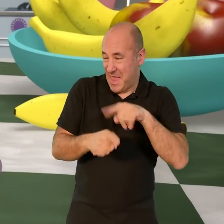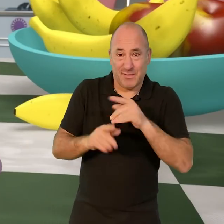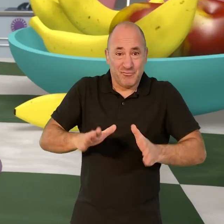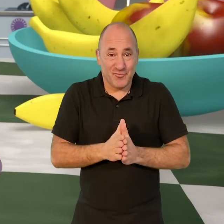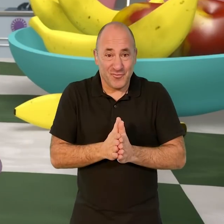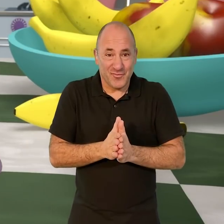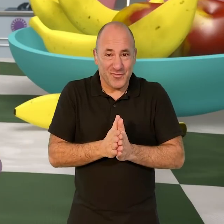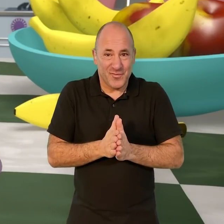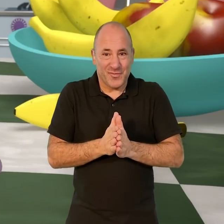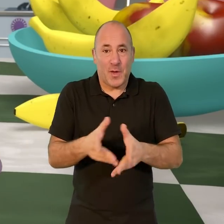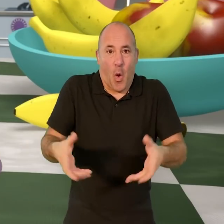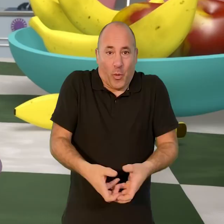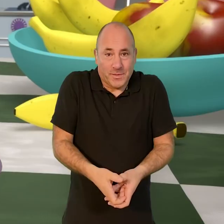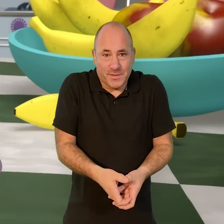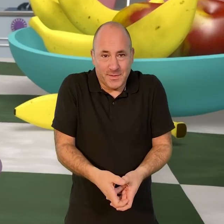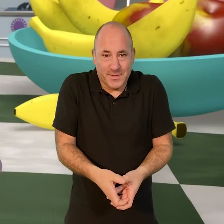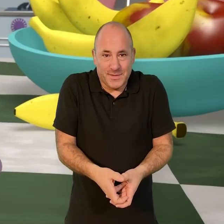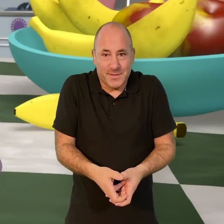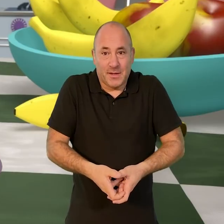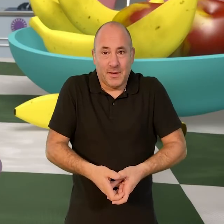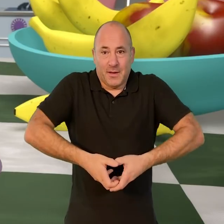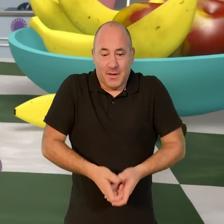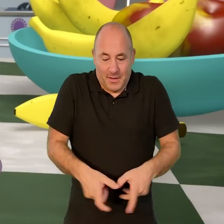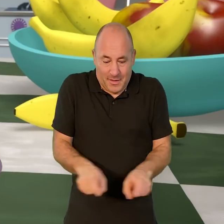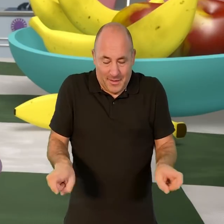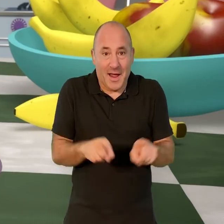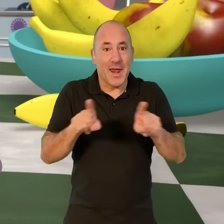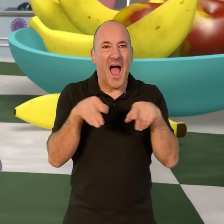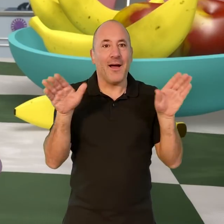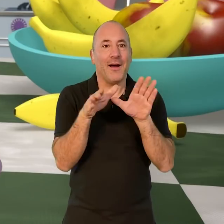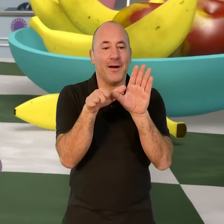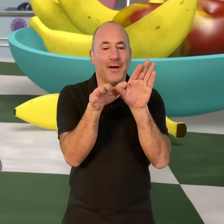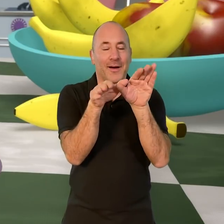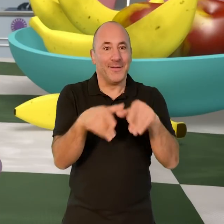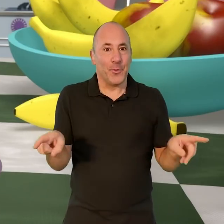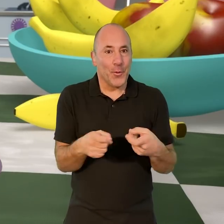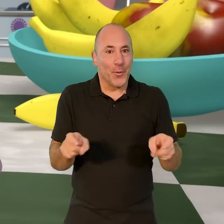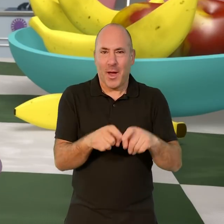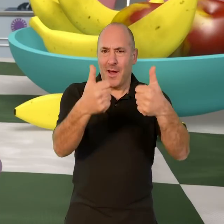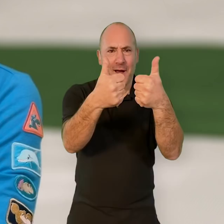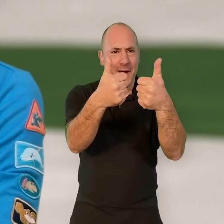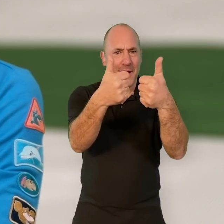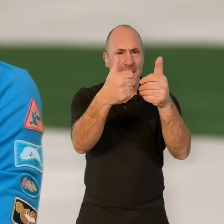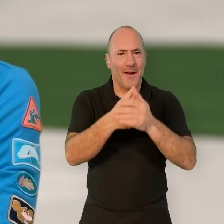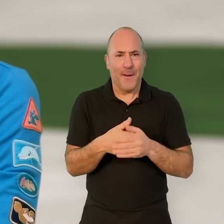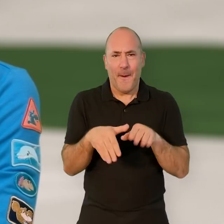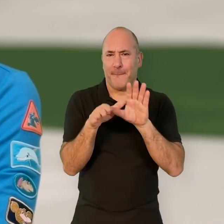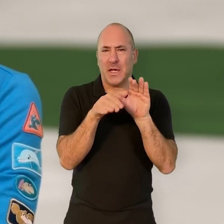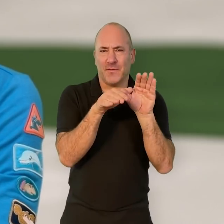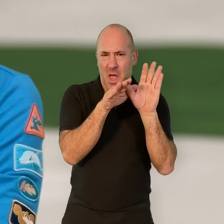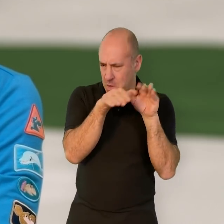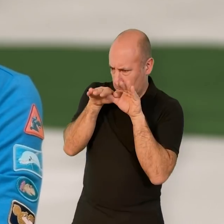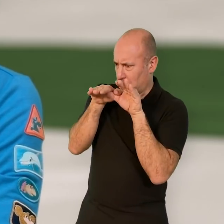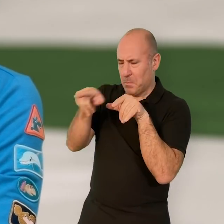feet together, hold onto your ankles and flutter your butterfly wings. Yes, well done, everyone. The butterfly